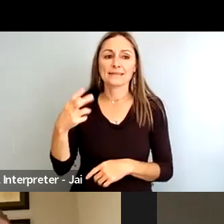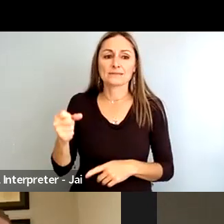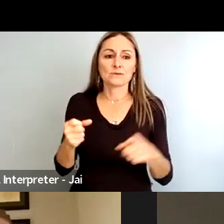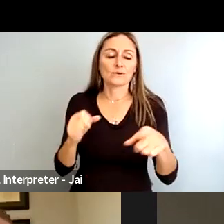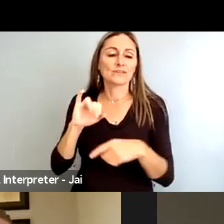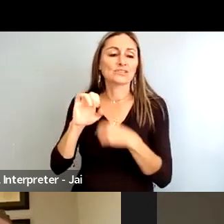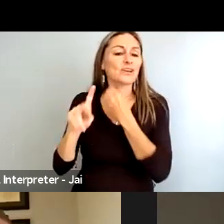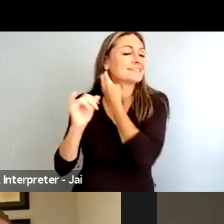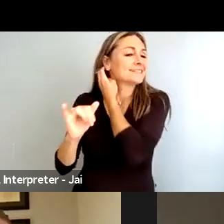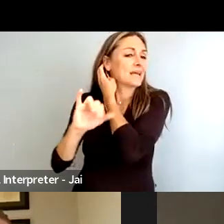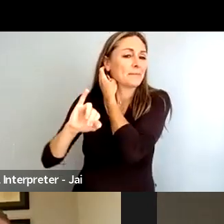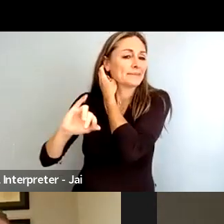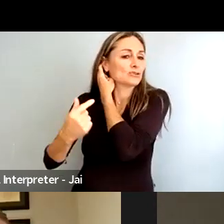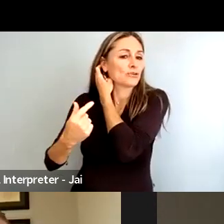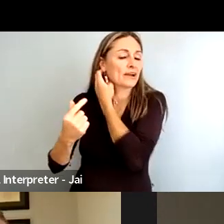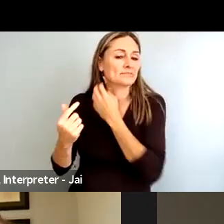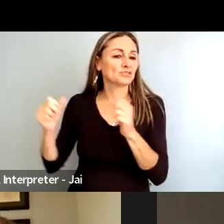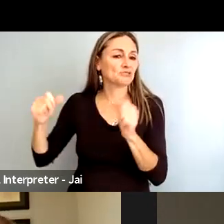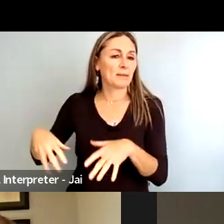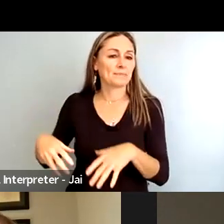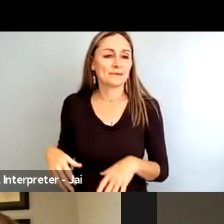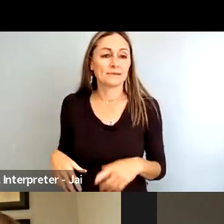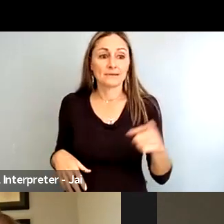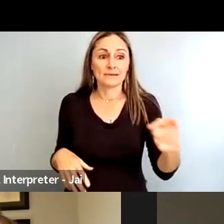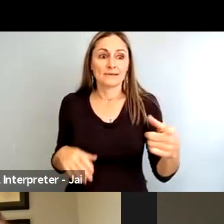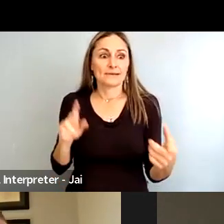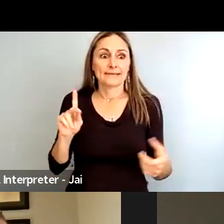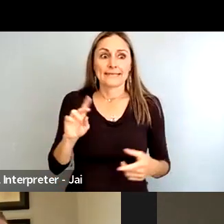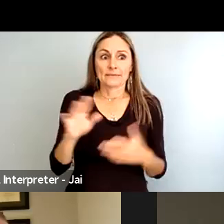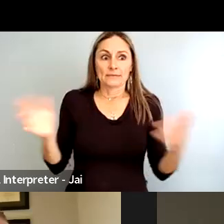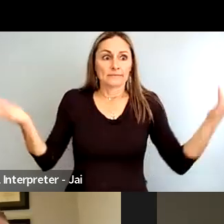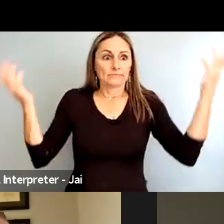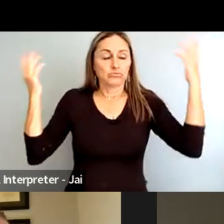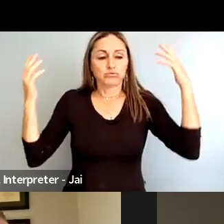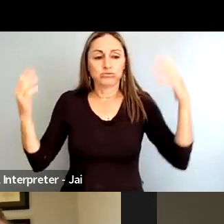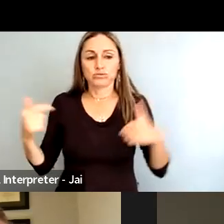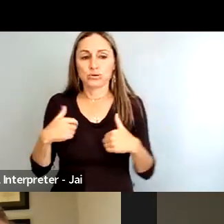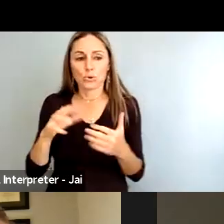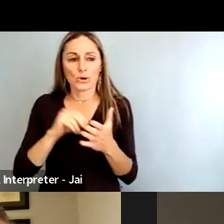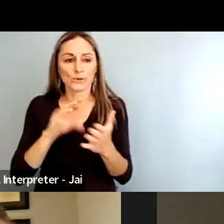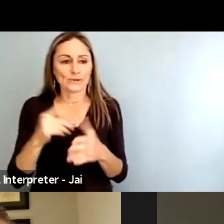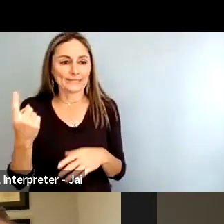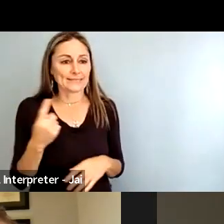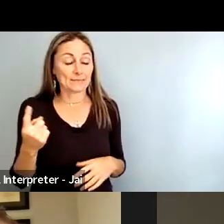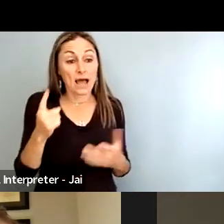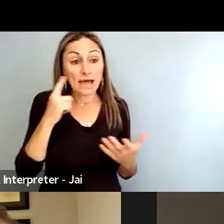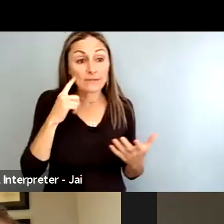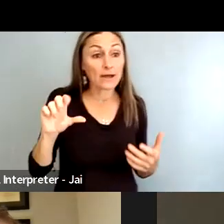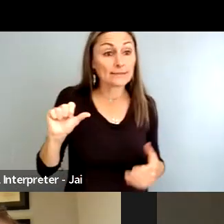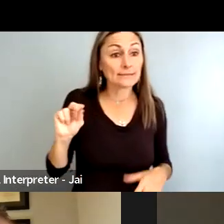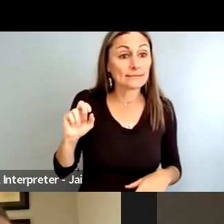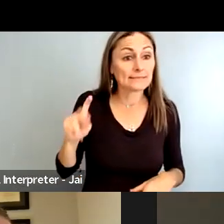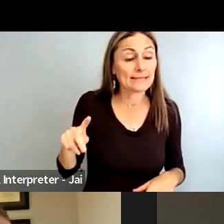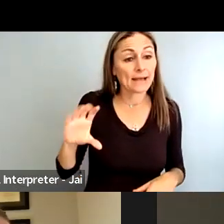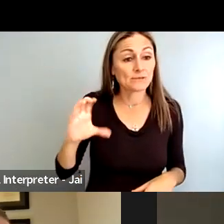with Instagram. See, guys, we're learning something. We're learning something. I thought Snapchat was like